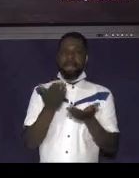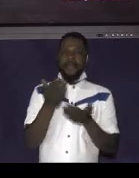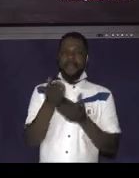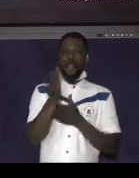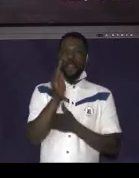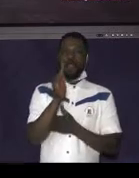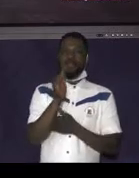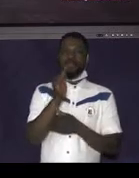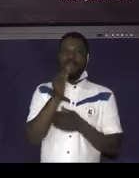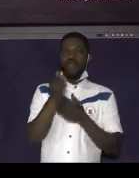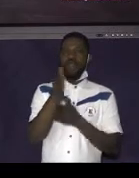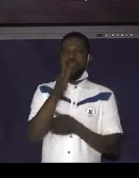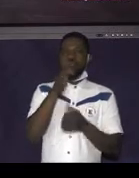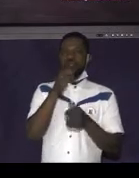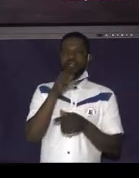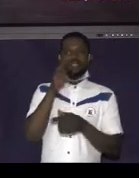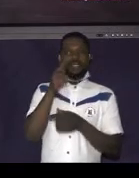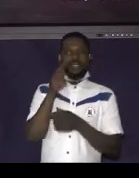God bless Nigeria.